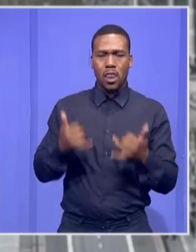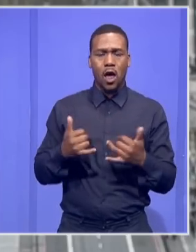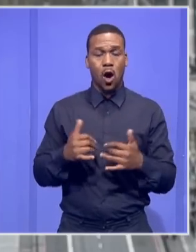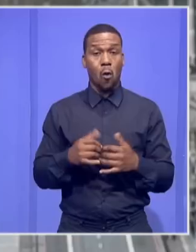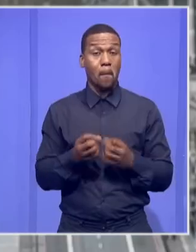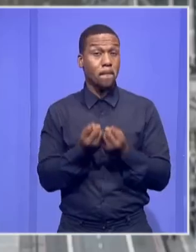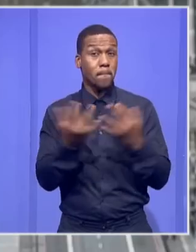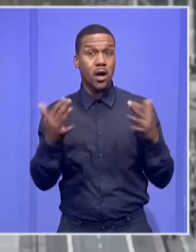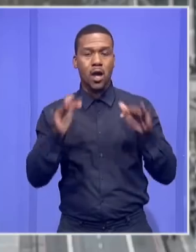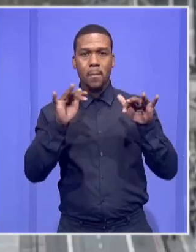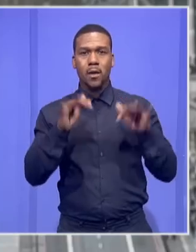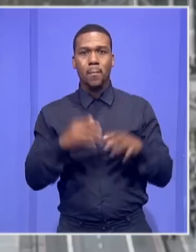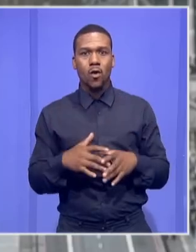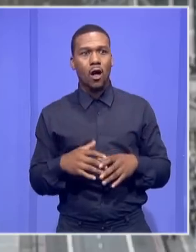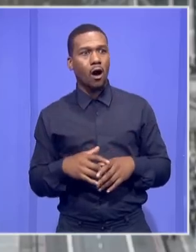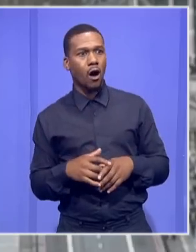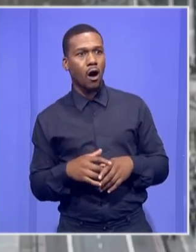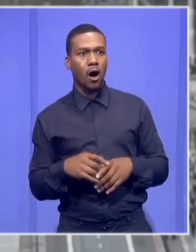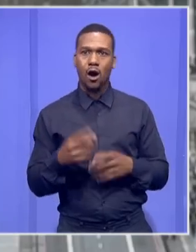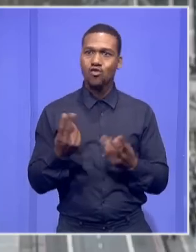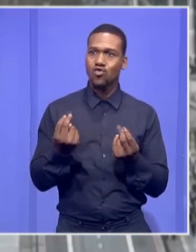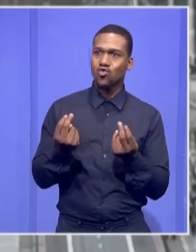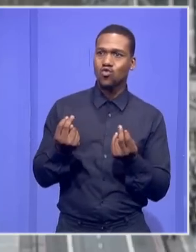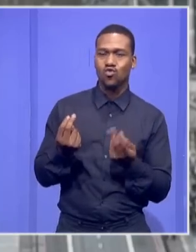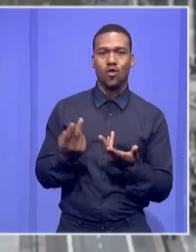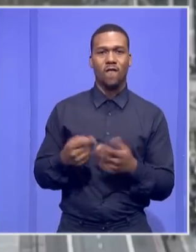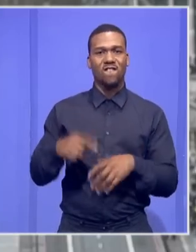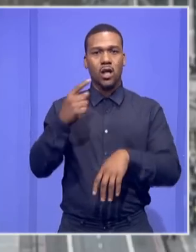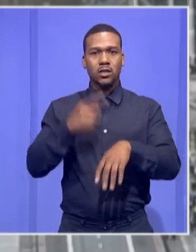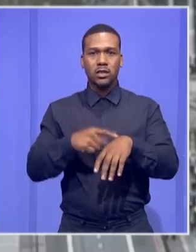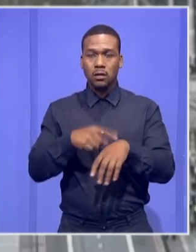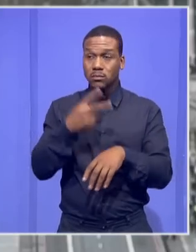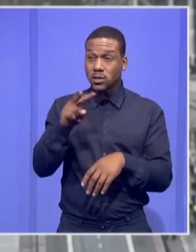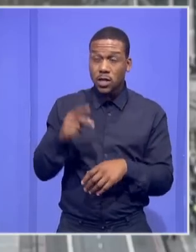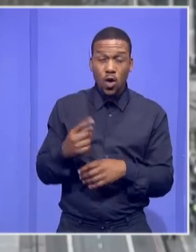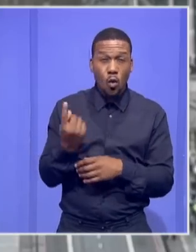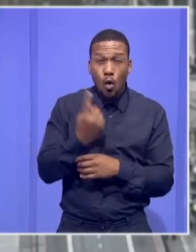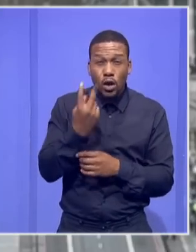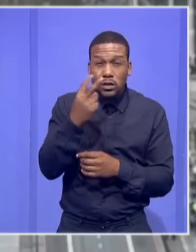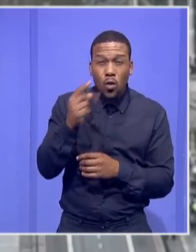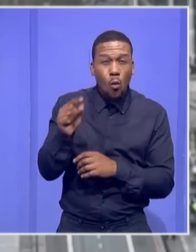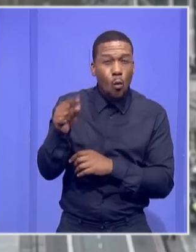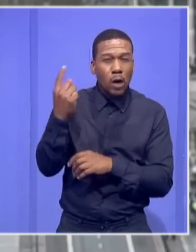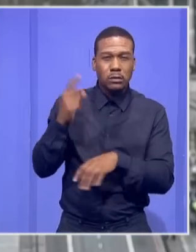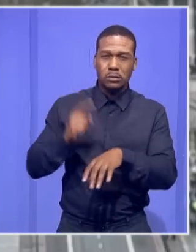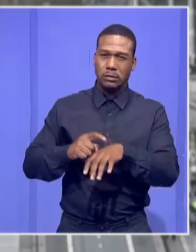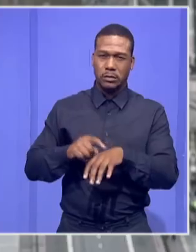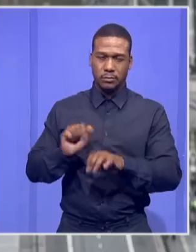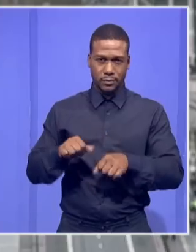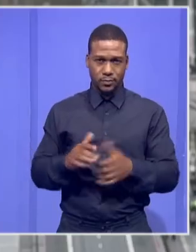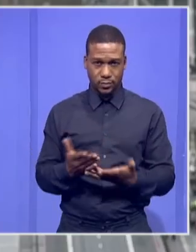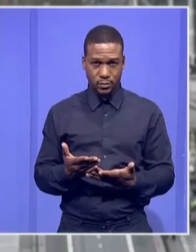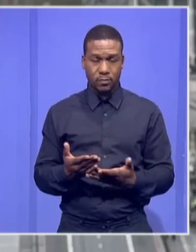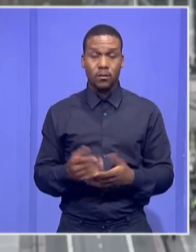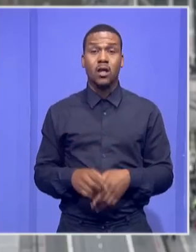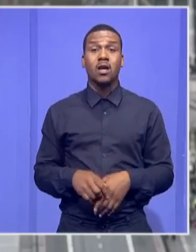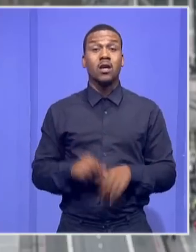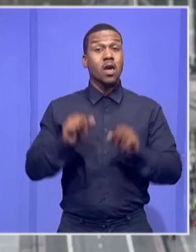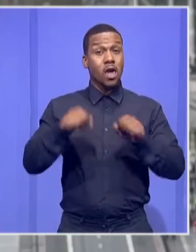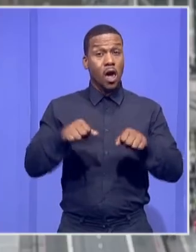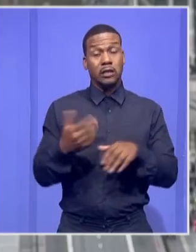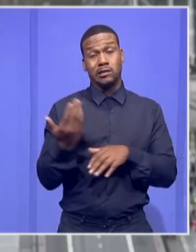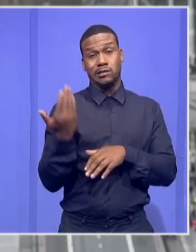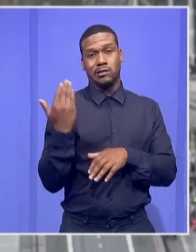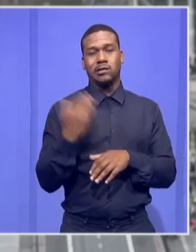of people, this is new. This might be something they only see once. Of course, with the Queen's funeral and before that, the